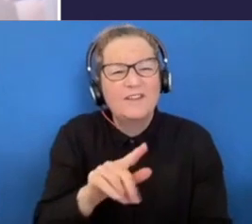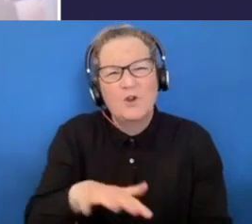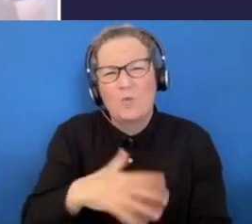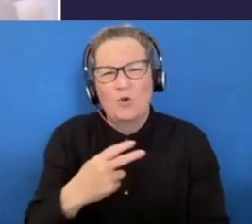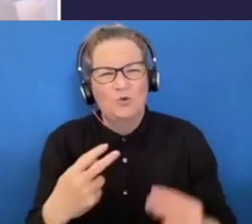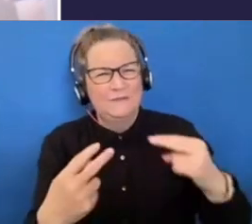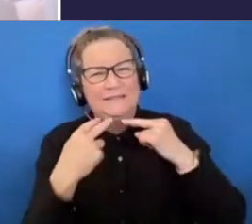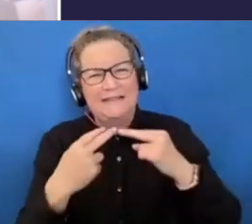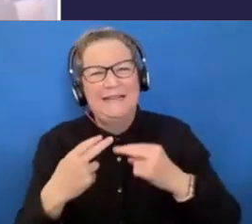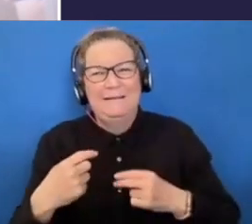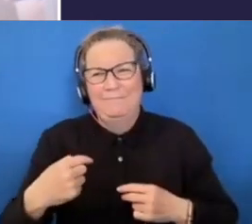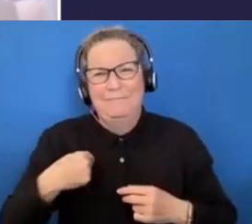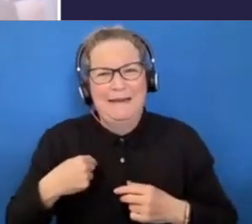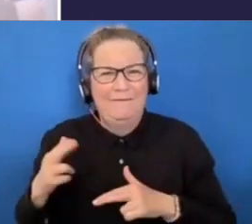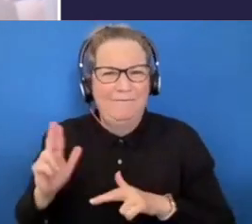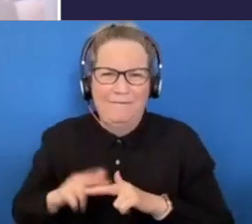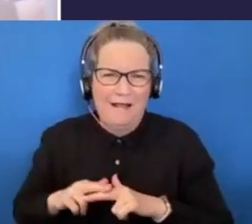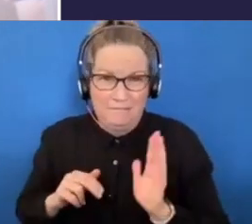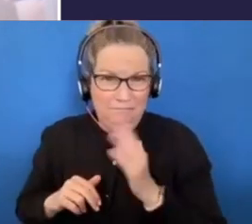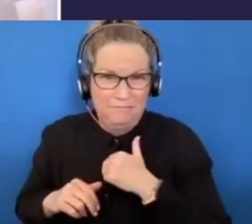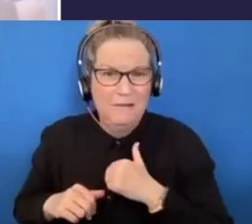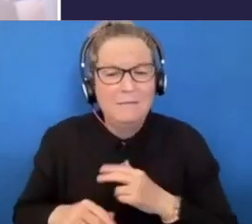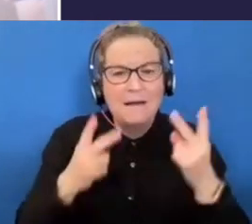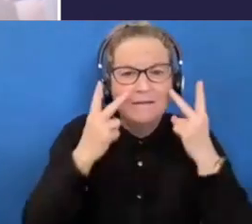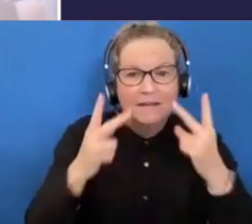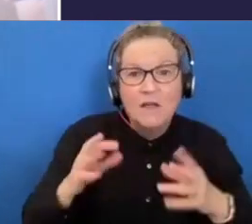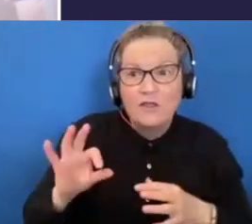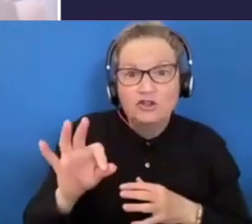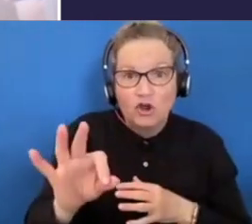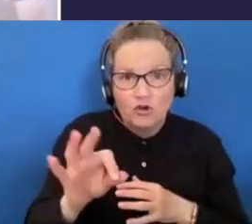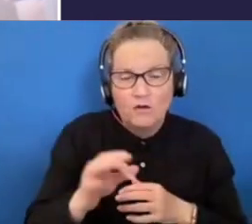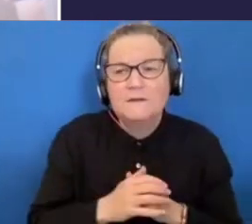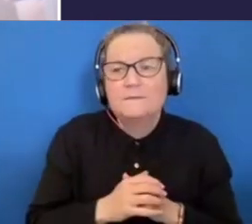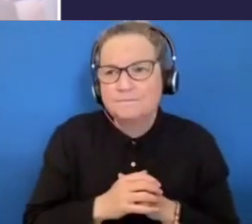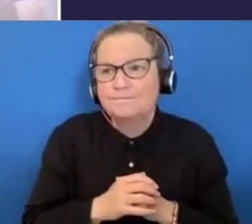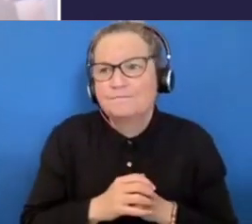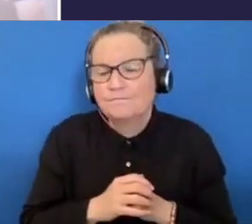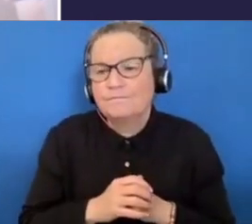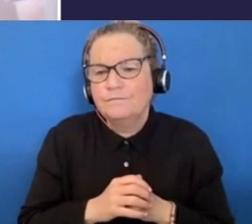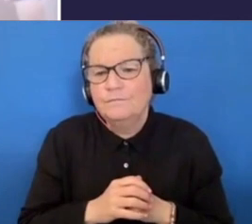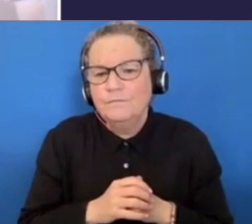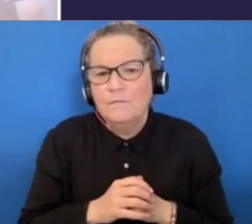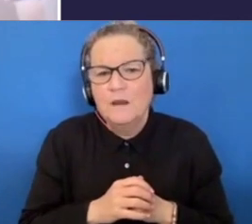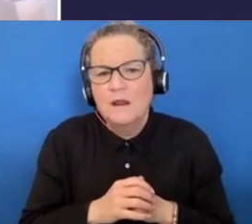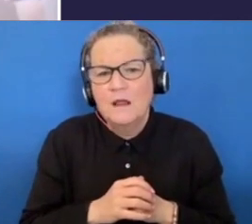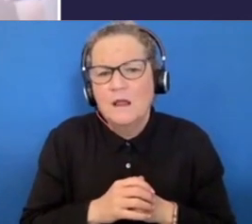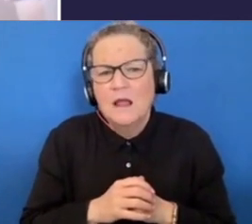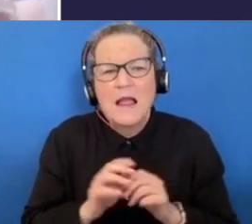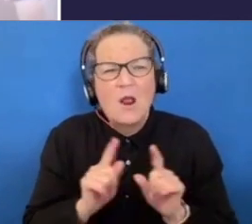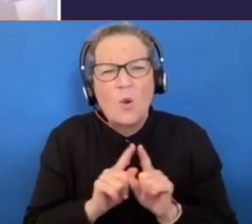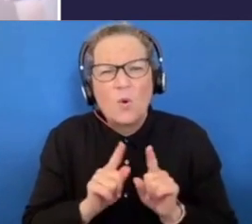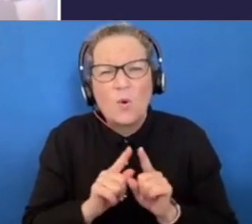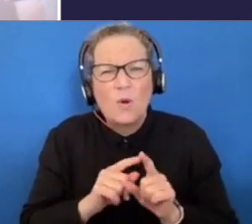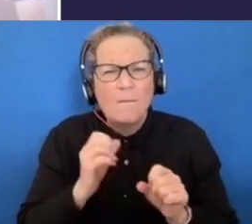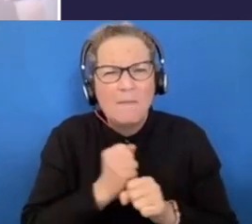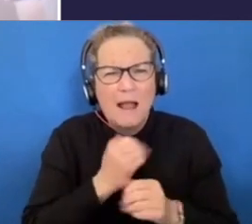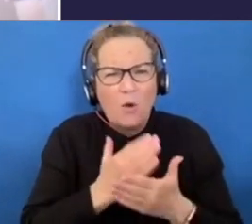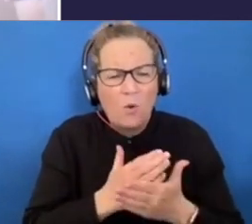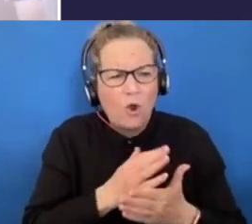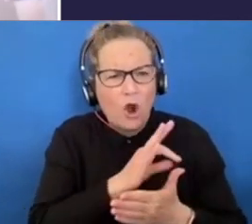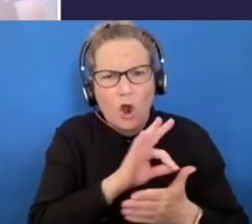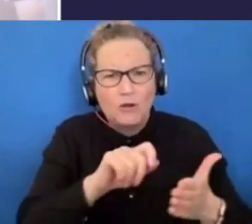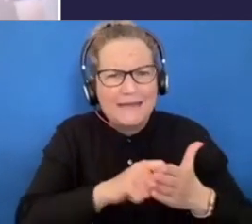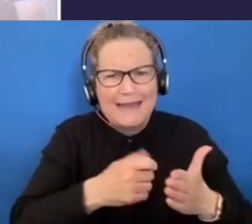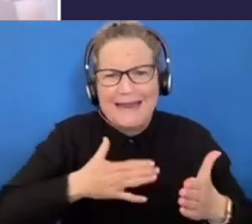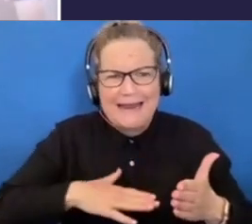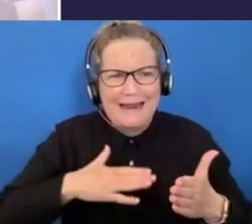missed her dogs. So she could come back and visit her dogs. And also we needed things like keyless entry. We needed a property